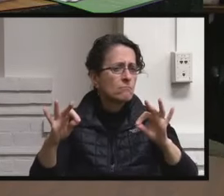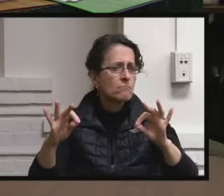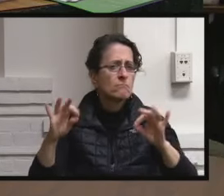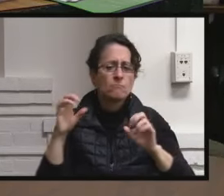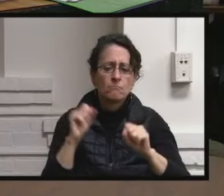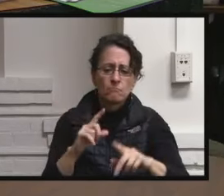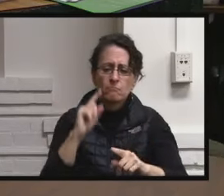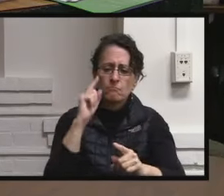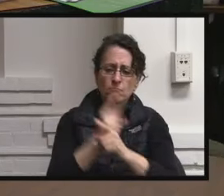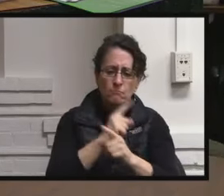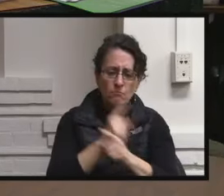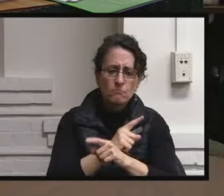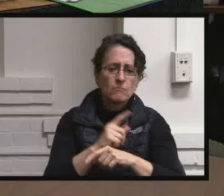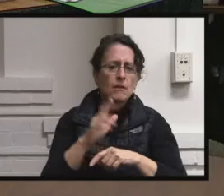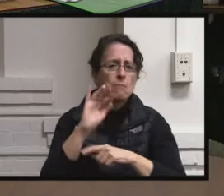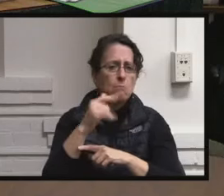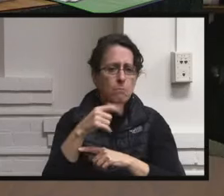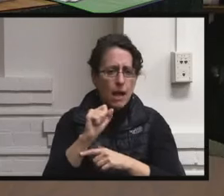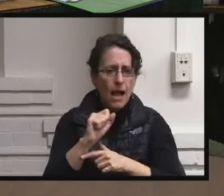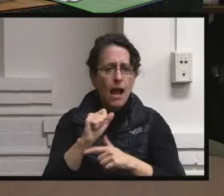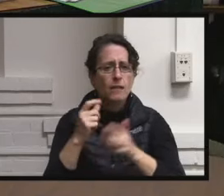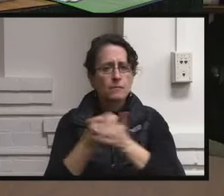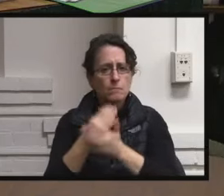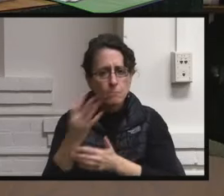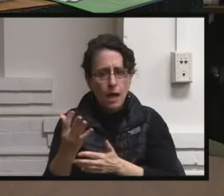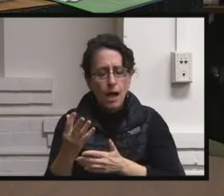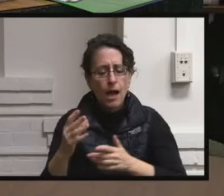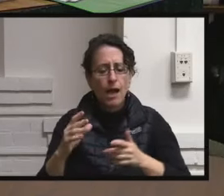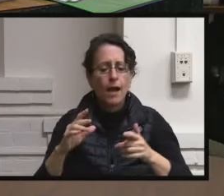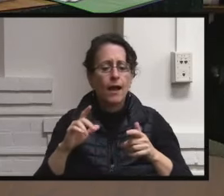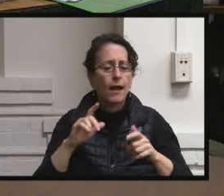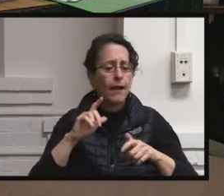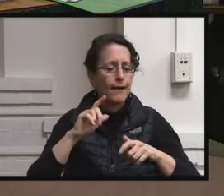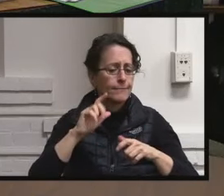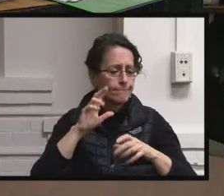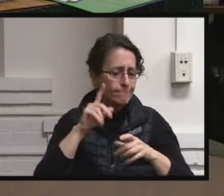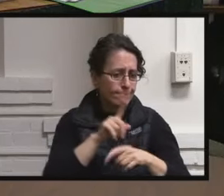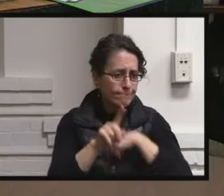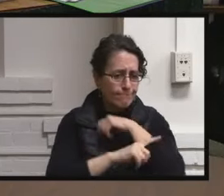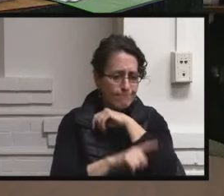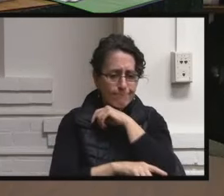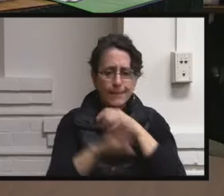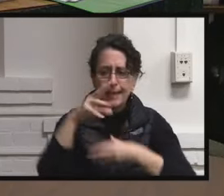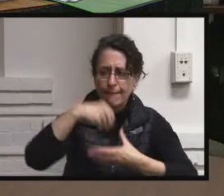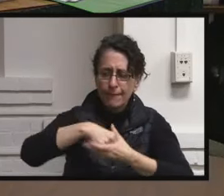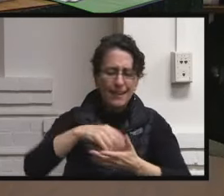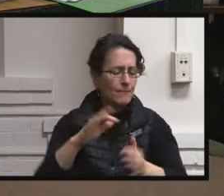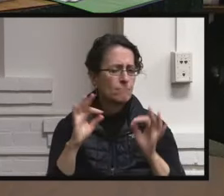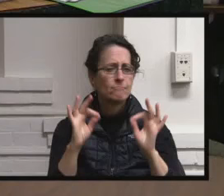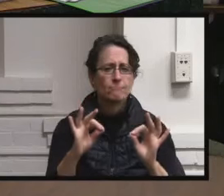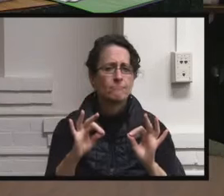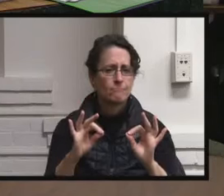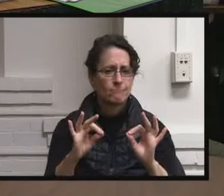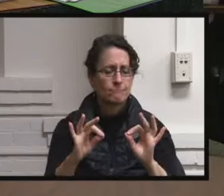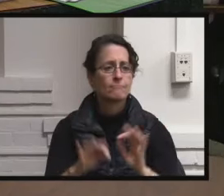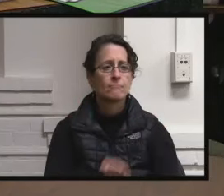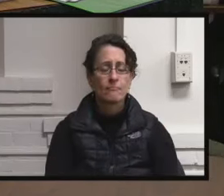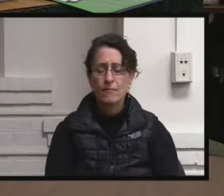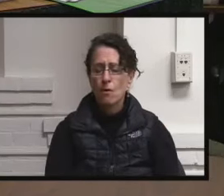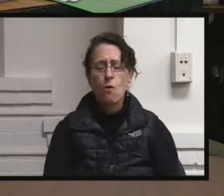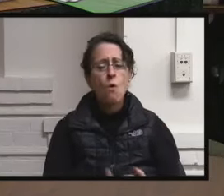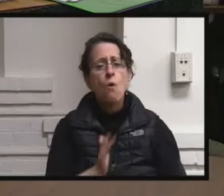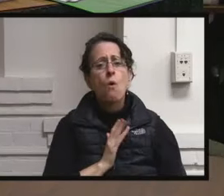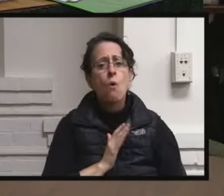state act that steered us to pay-as-you-throw and the diversion of a significantly greater amount of our waste